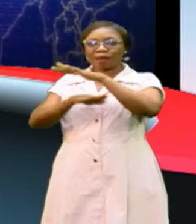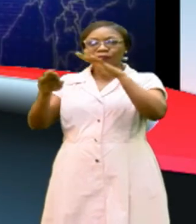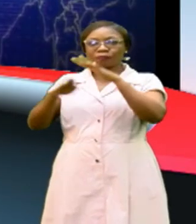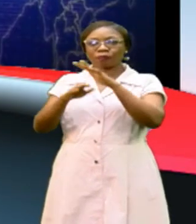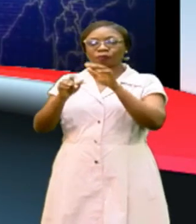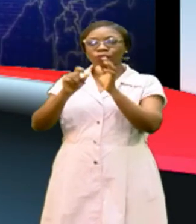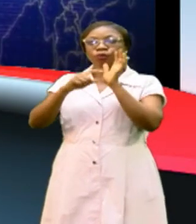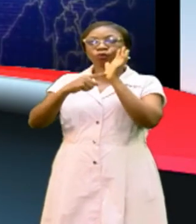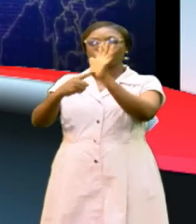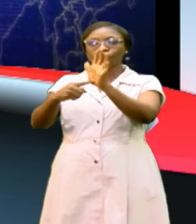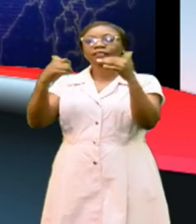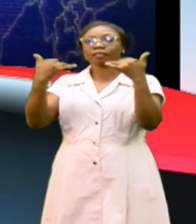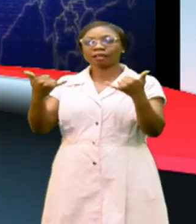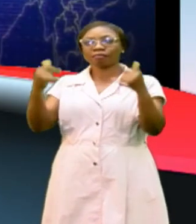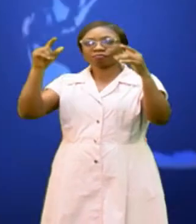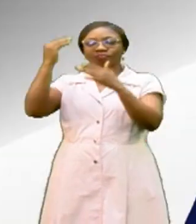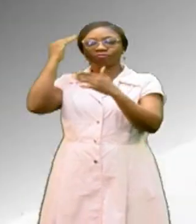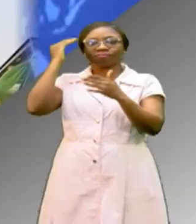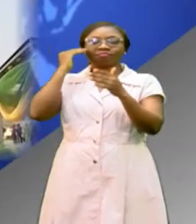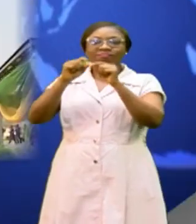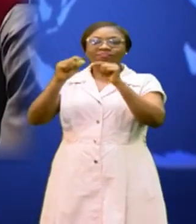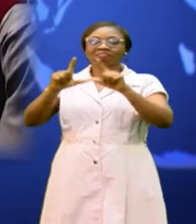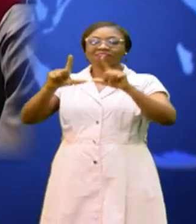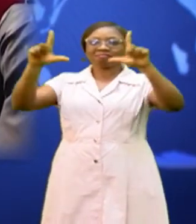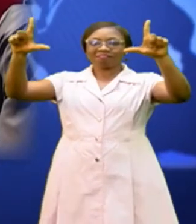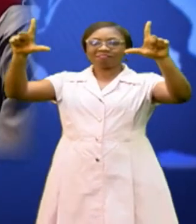the headlines.